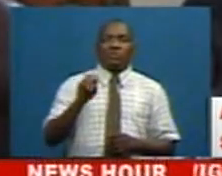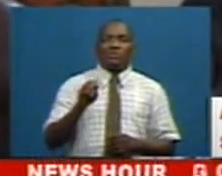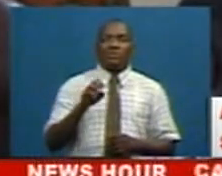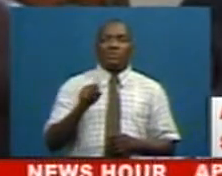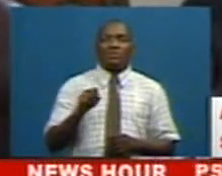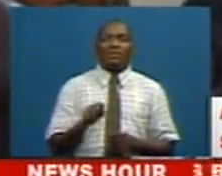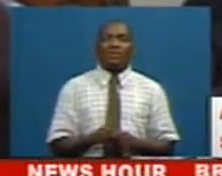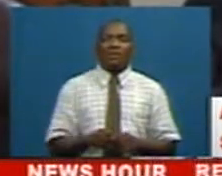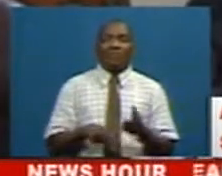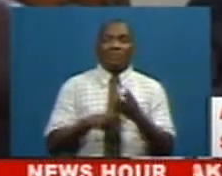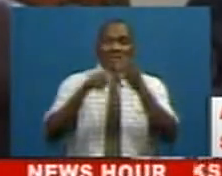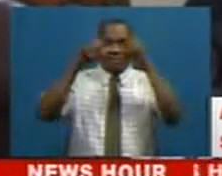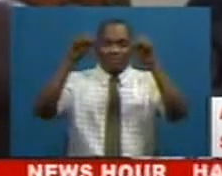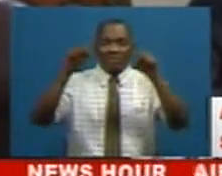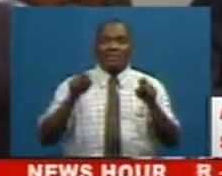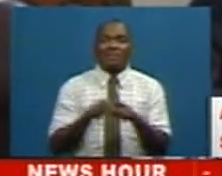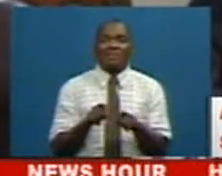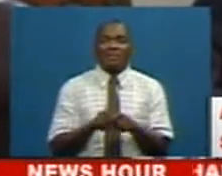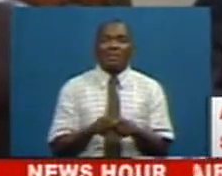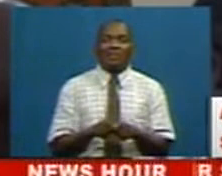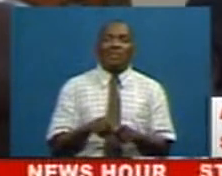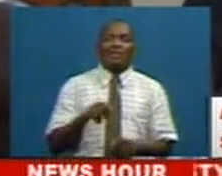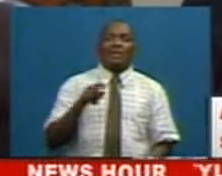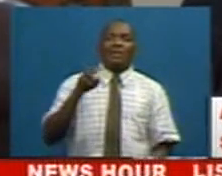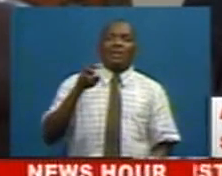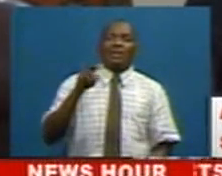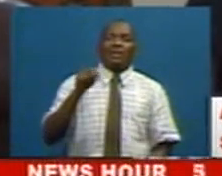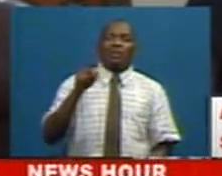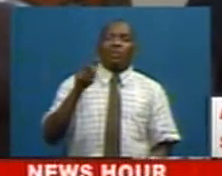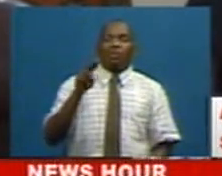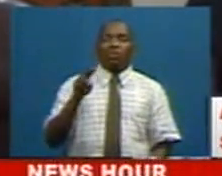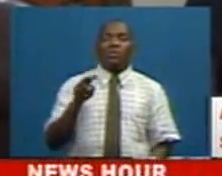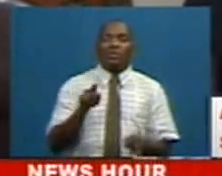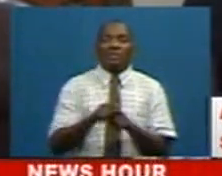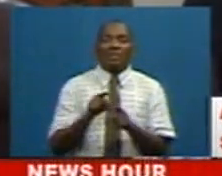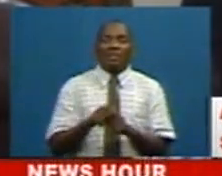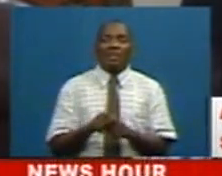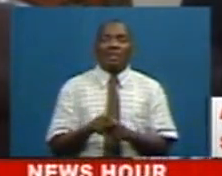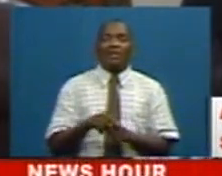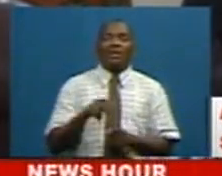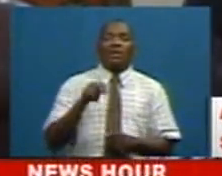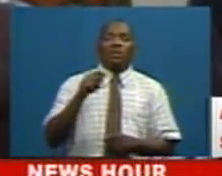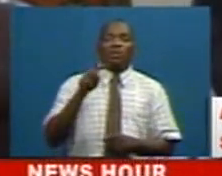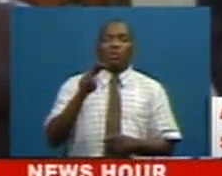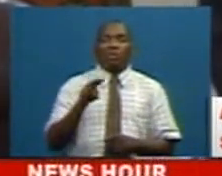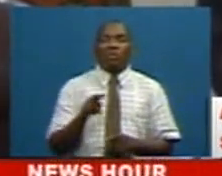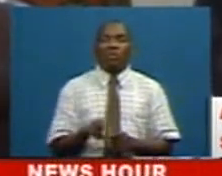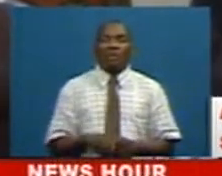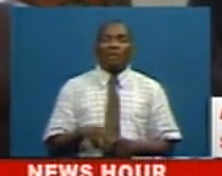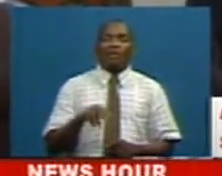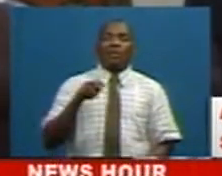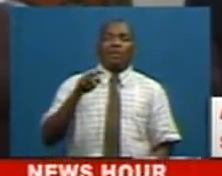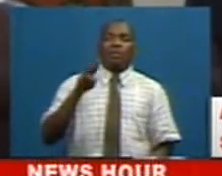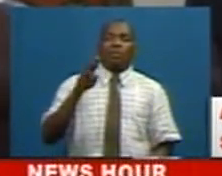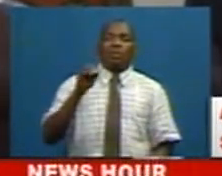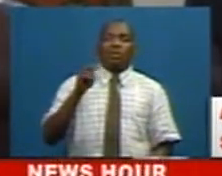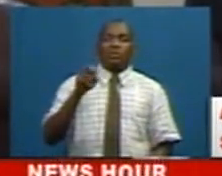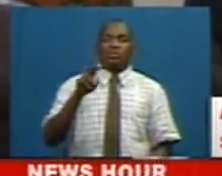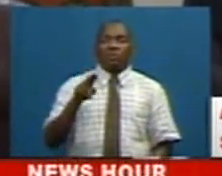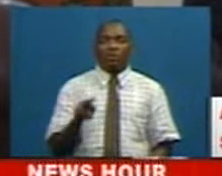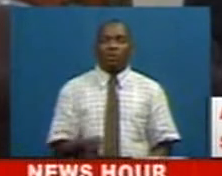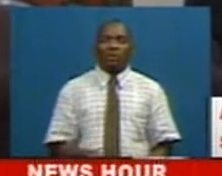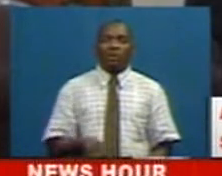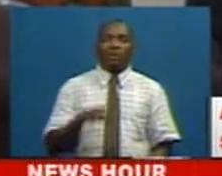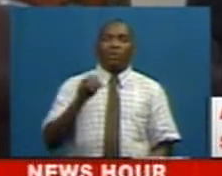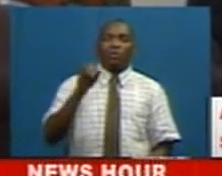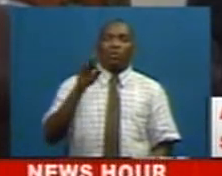Abu is the vice chairman, with Mr. Kwame Intou Fiako, Mr. Frank Todd, Mr. Mike Bonsu, Dr.